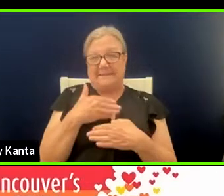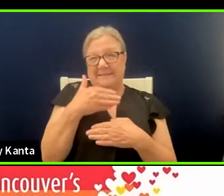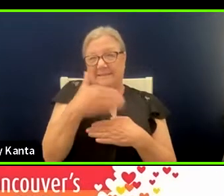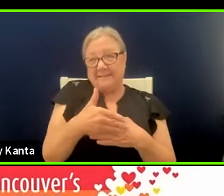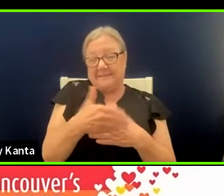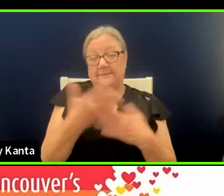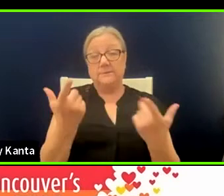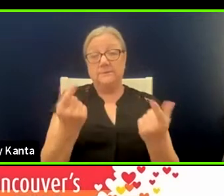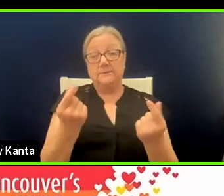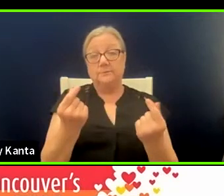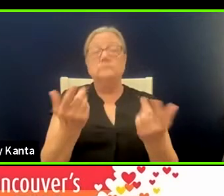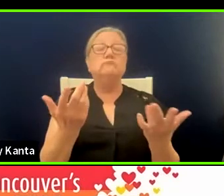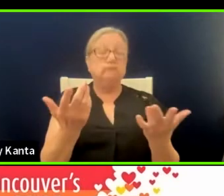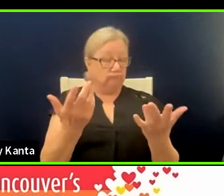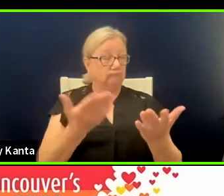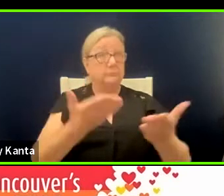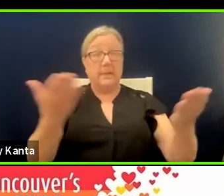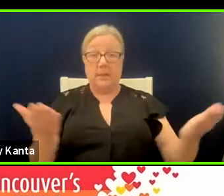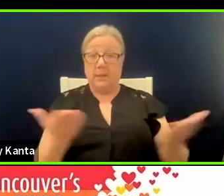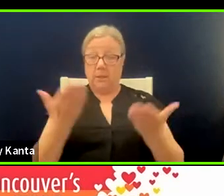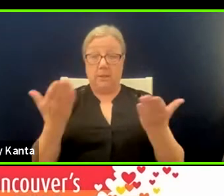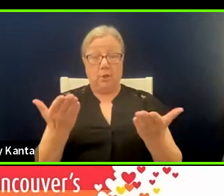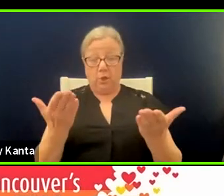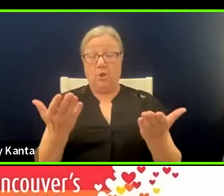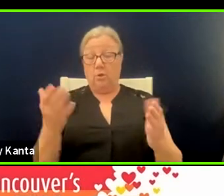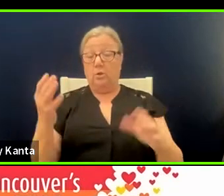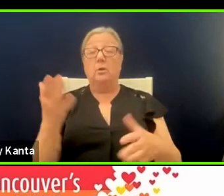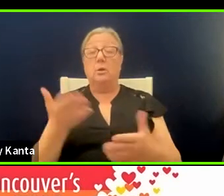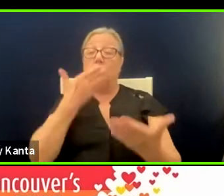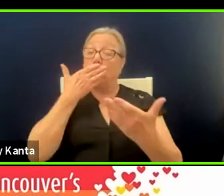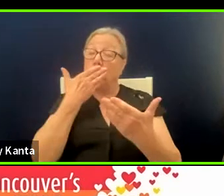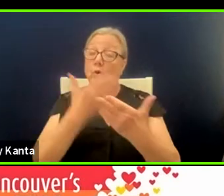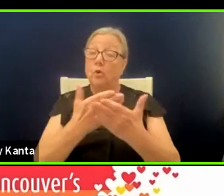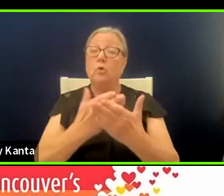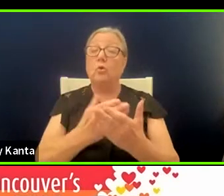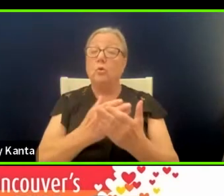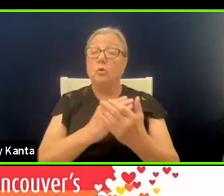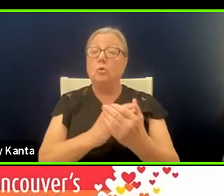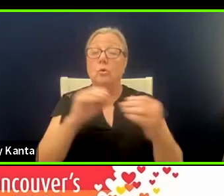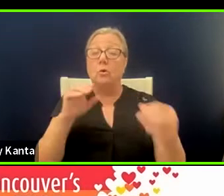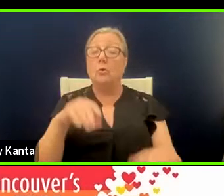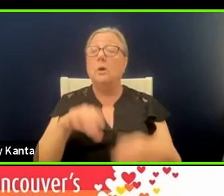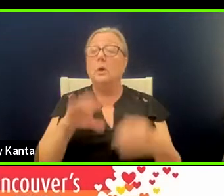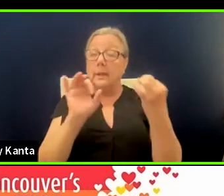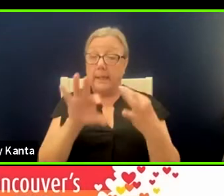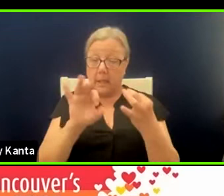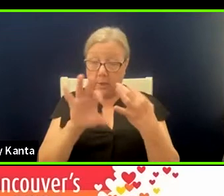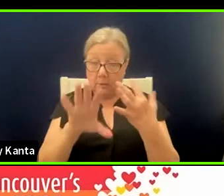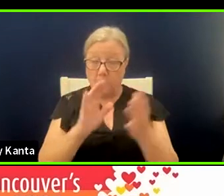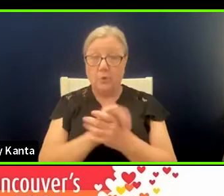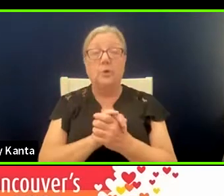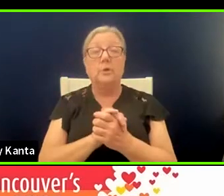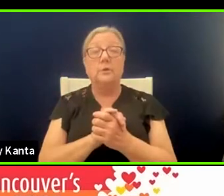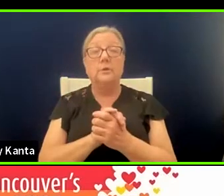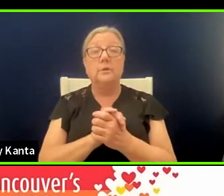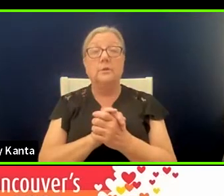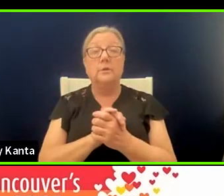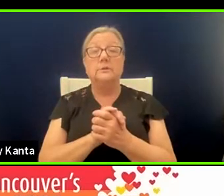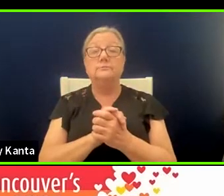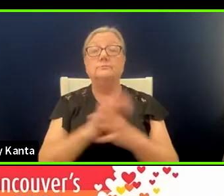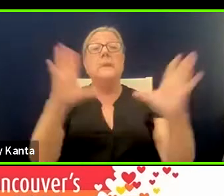gotten some good input here that we will certainly reflect in the meeting notes, and then follow